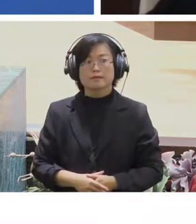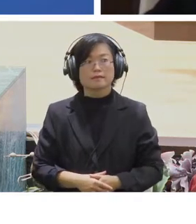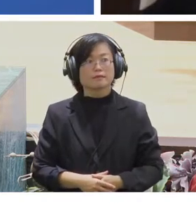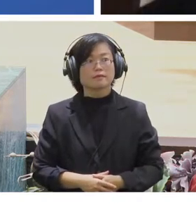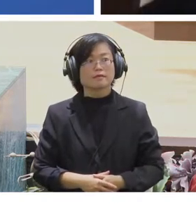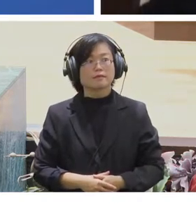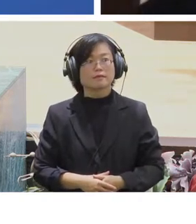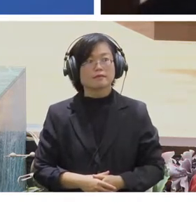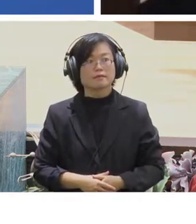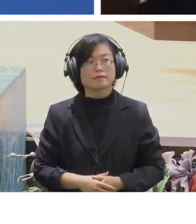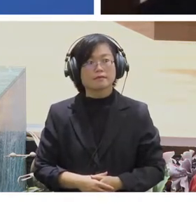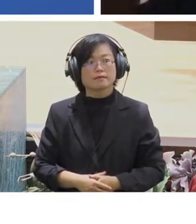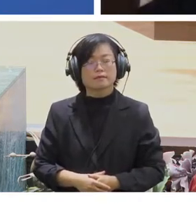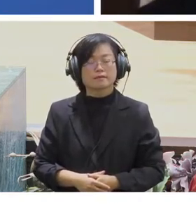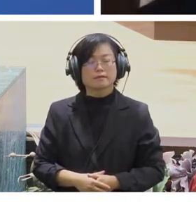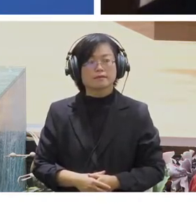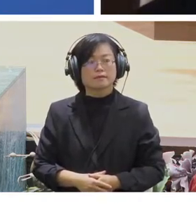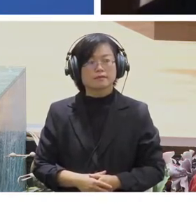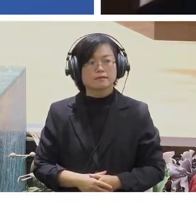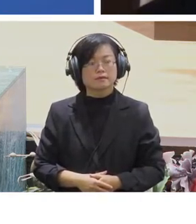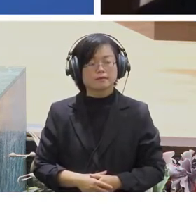lots of, I mean,